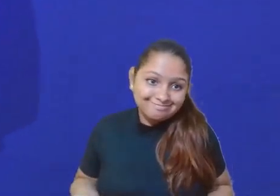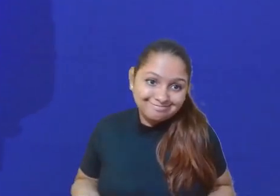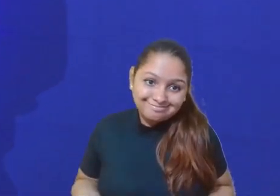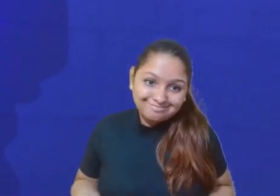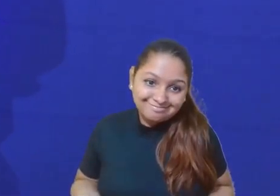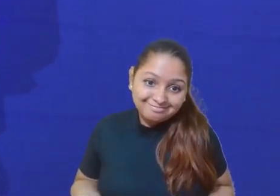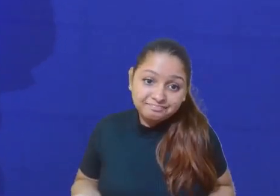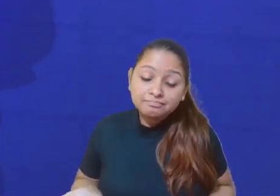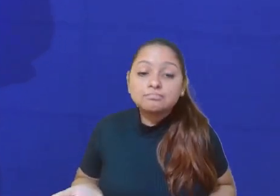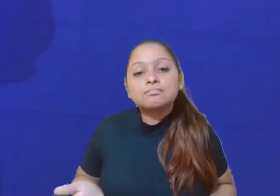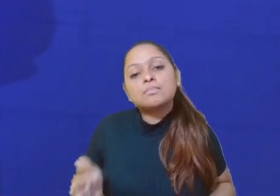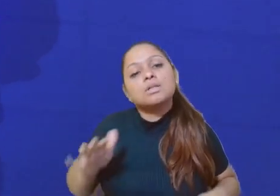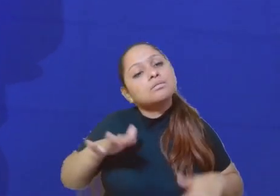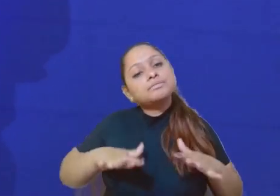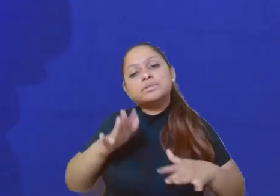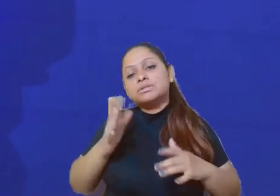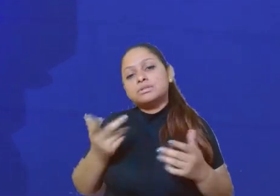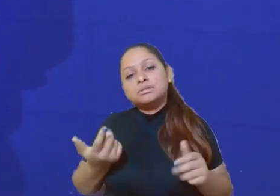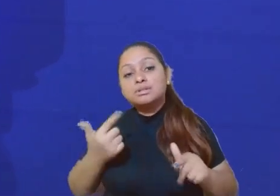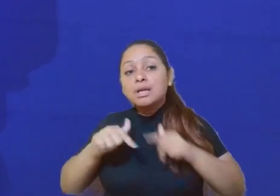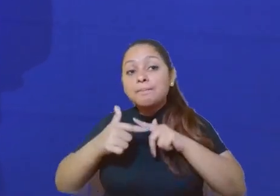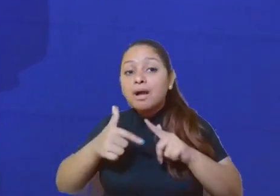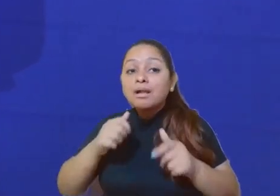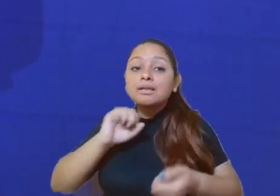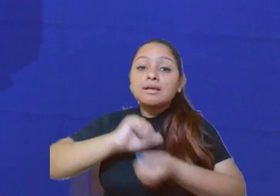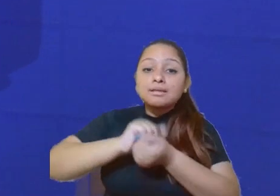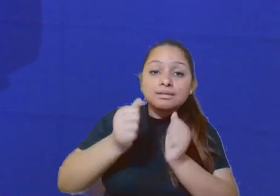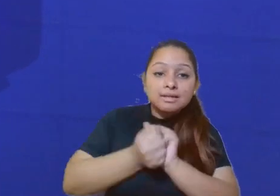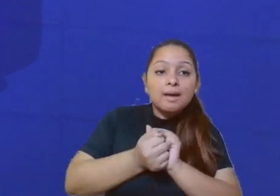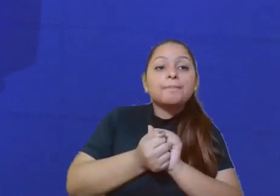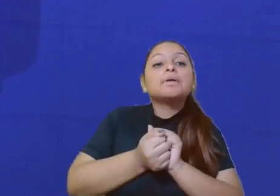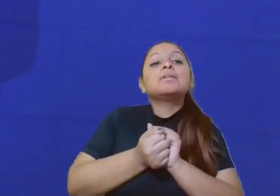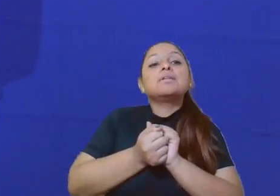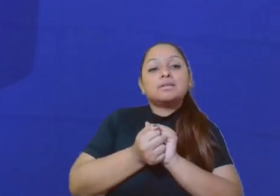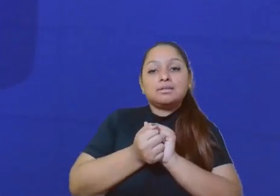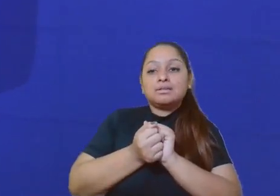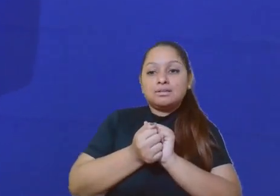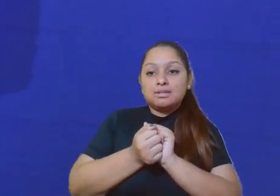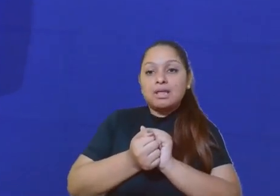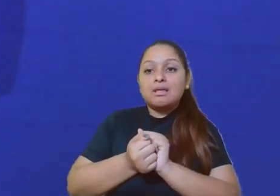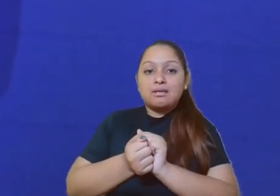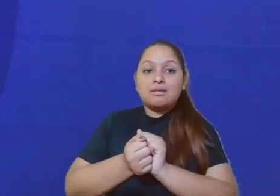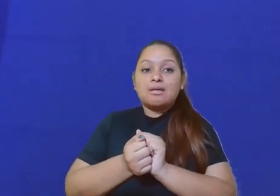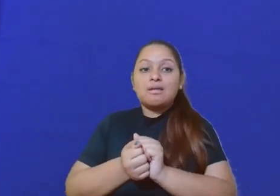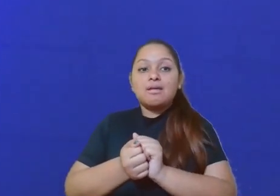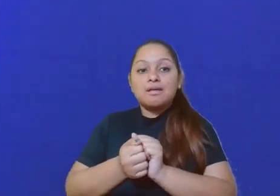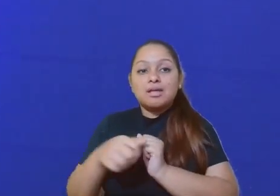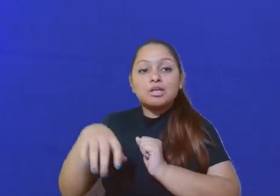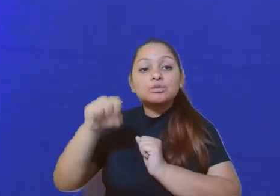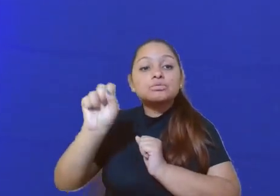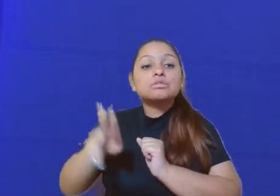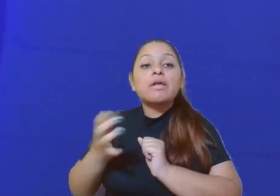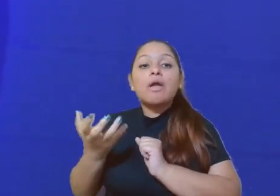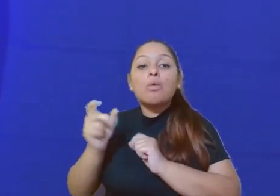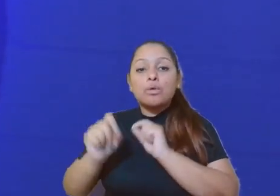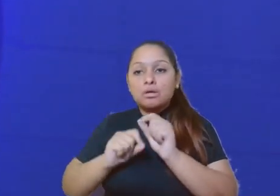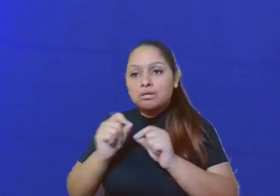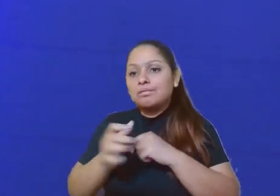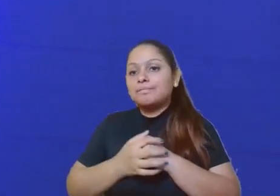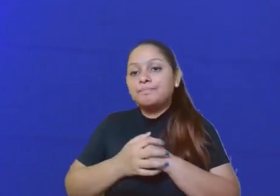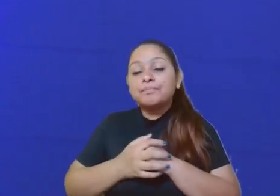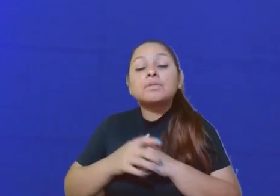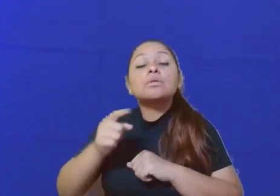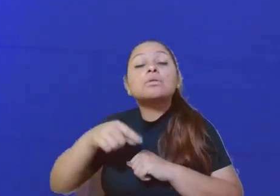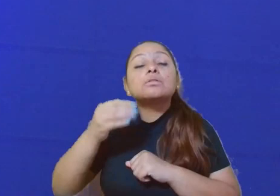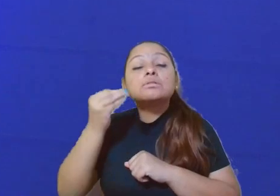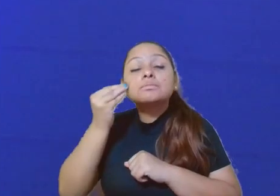Sometimes we need to see the business that adjusts to the interest of the corporation. This is our experience in all